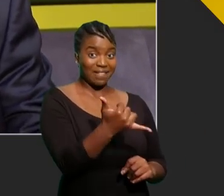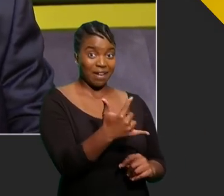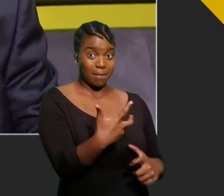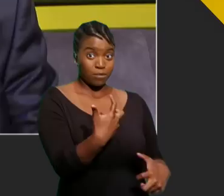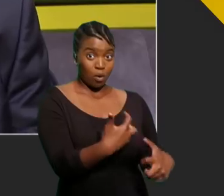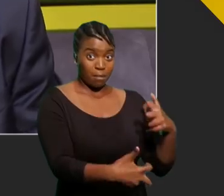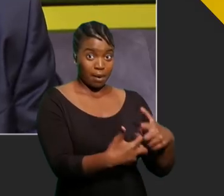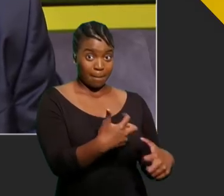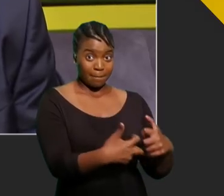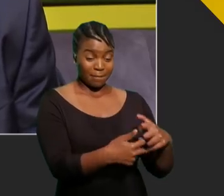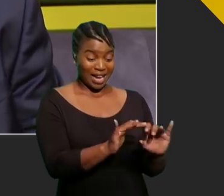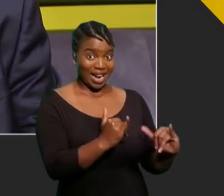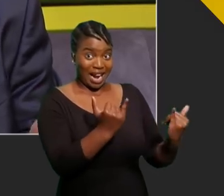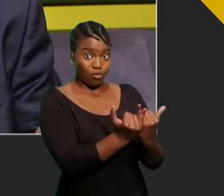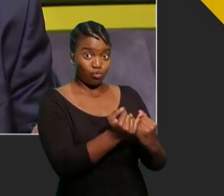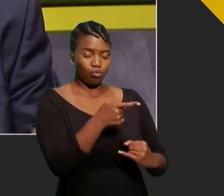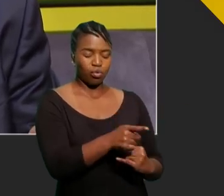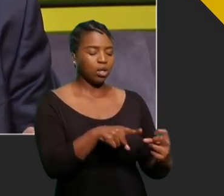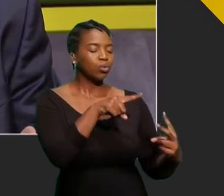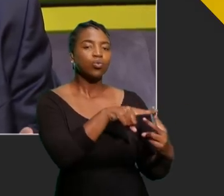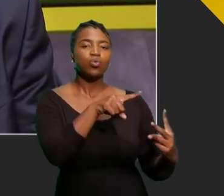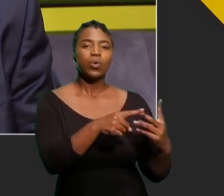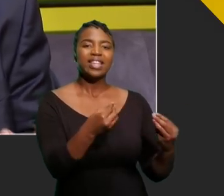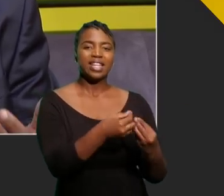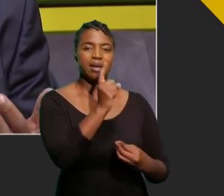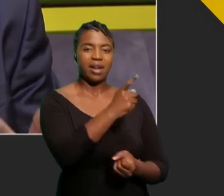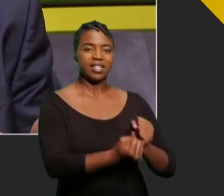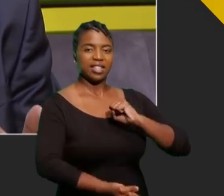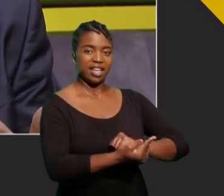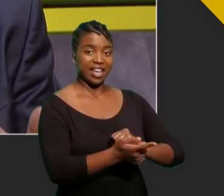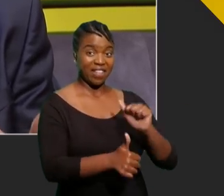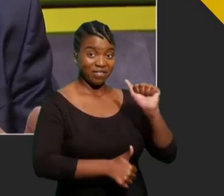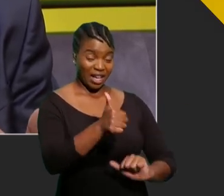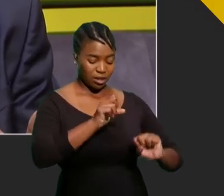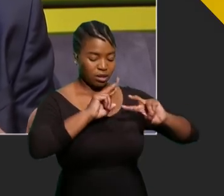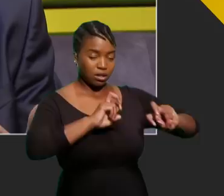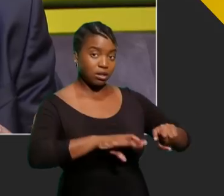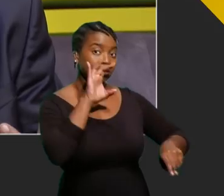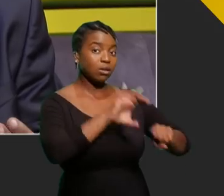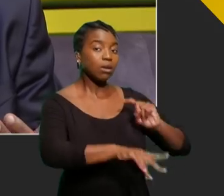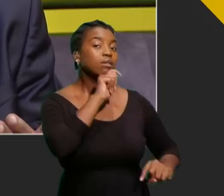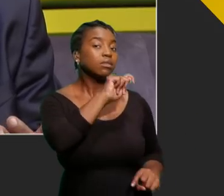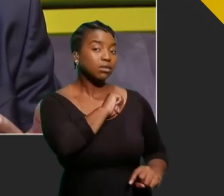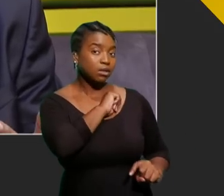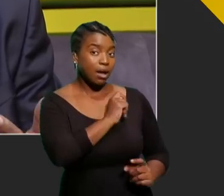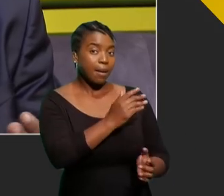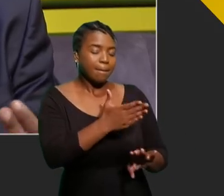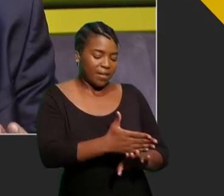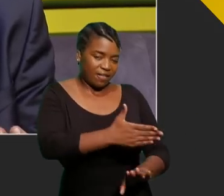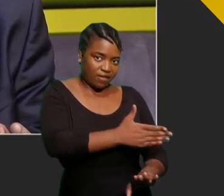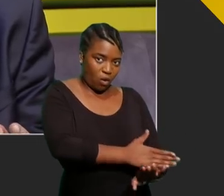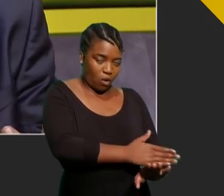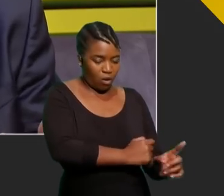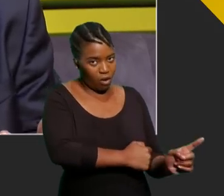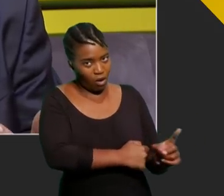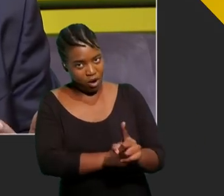In a country, right? There are two things. We investigate and tell them facts before the issue is in